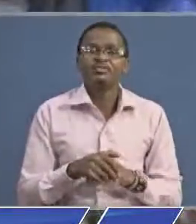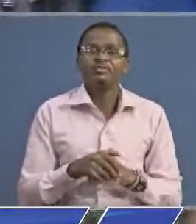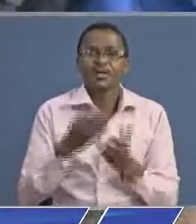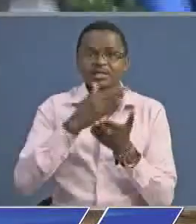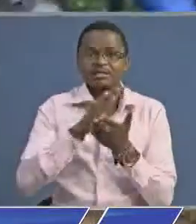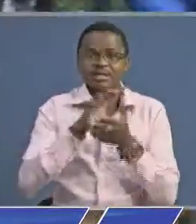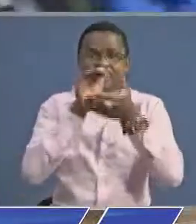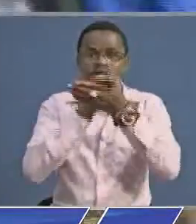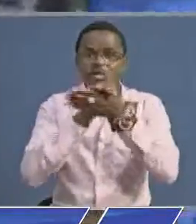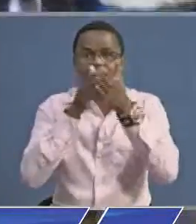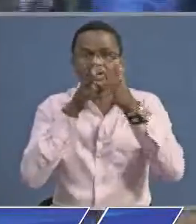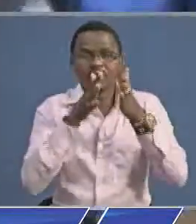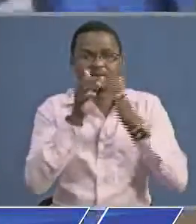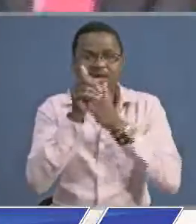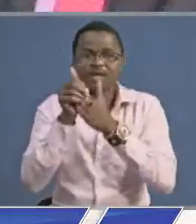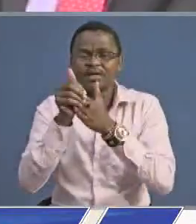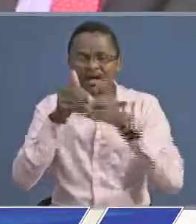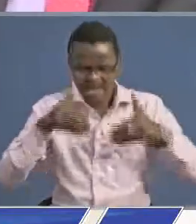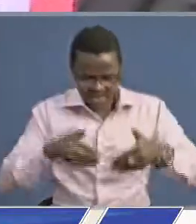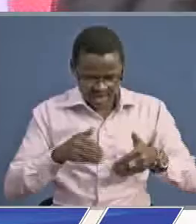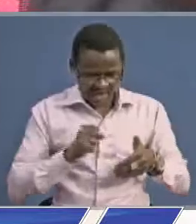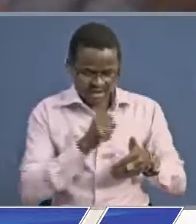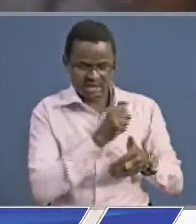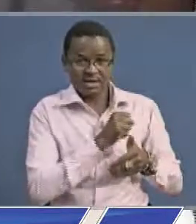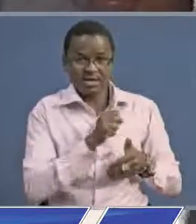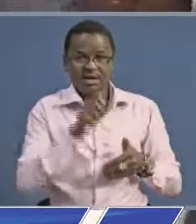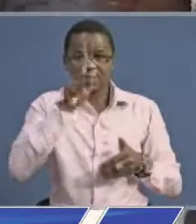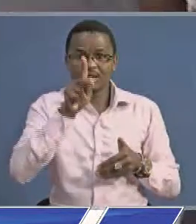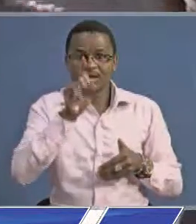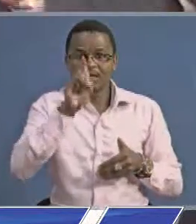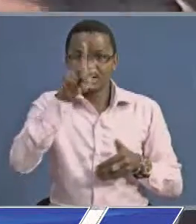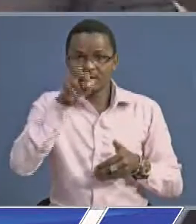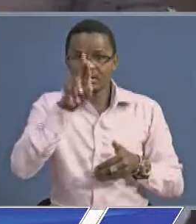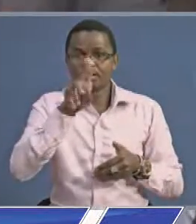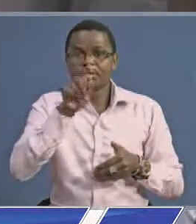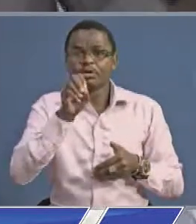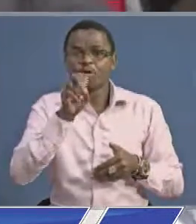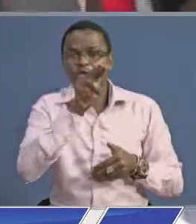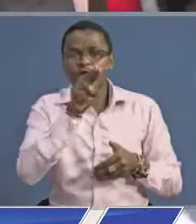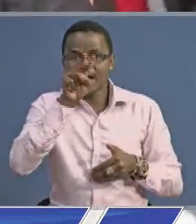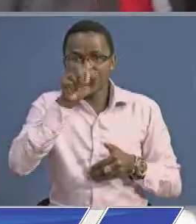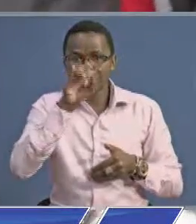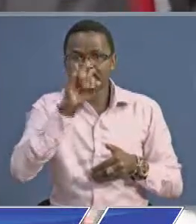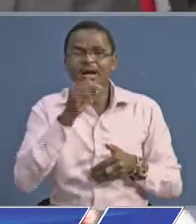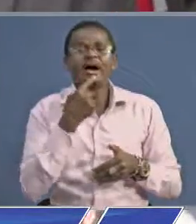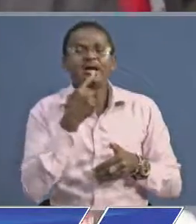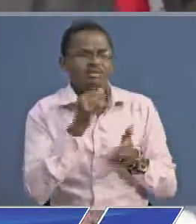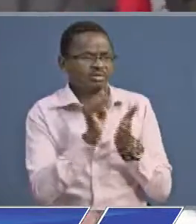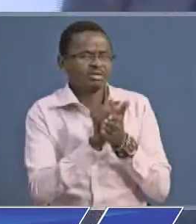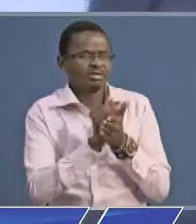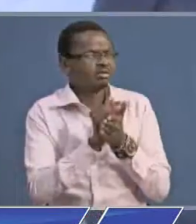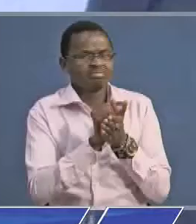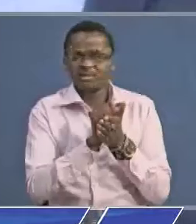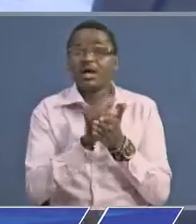A section of Jubilee leaders led by the youngest senator in Kenya, Kiprotich Cherargei, representing the people of Nandi County, have rubbished the poll